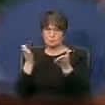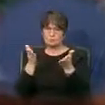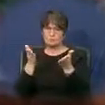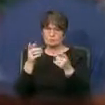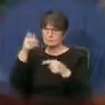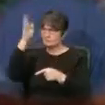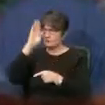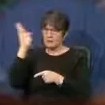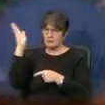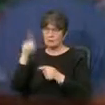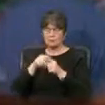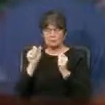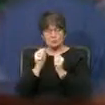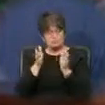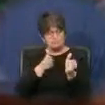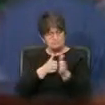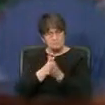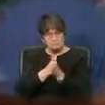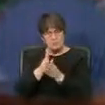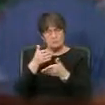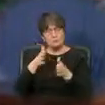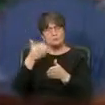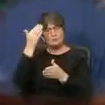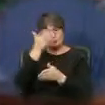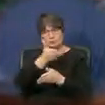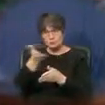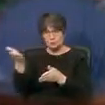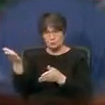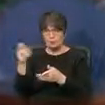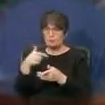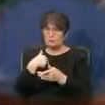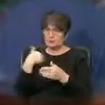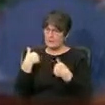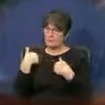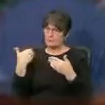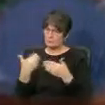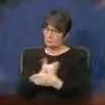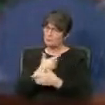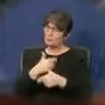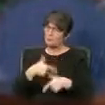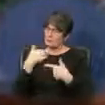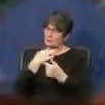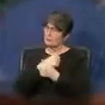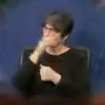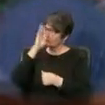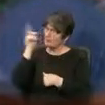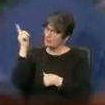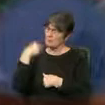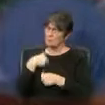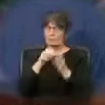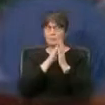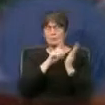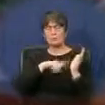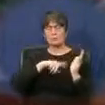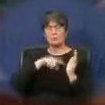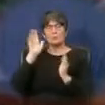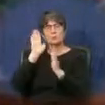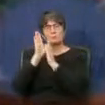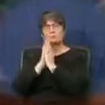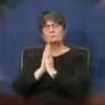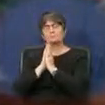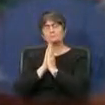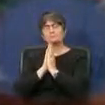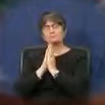do so with vigor and make known the call of all to new life, to God's love, we pray to the Lord. Lord, hear our